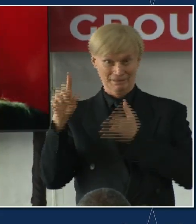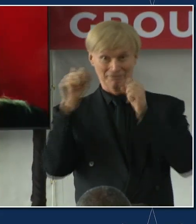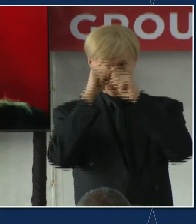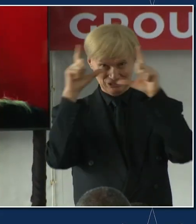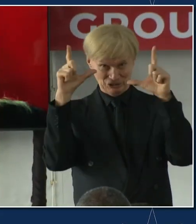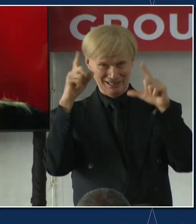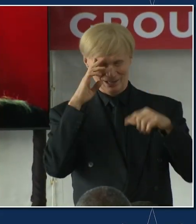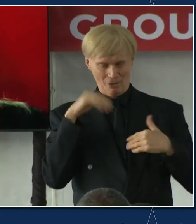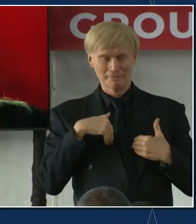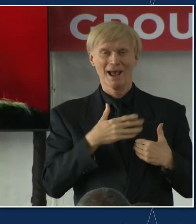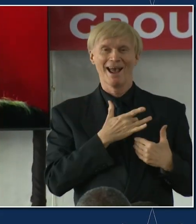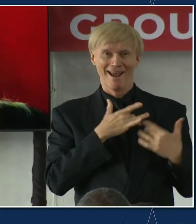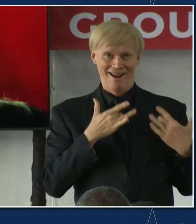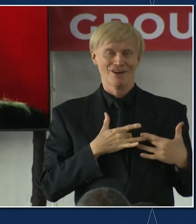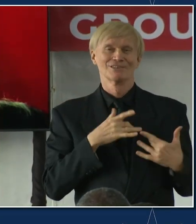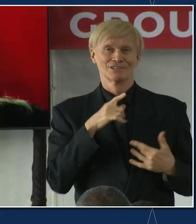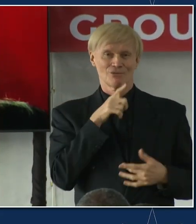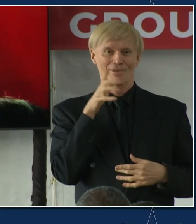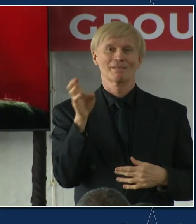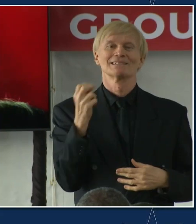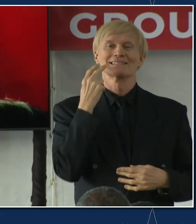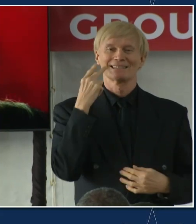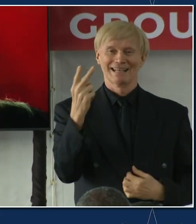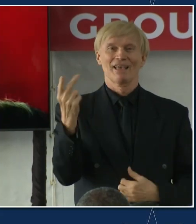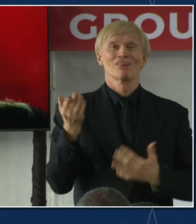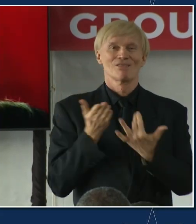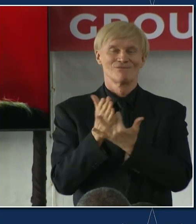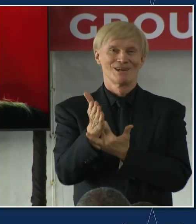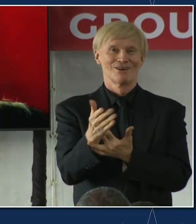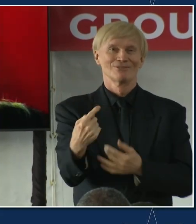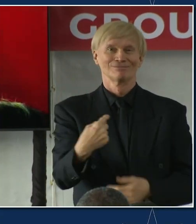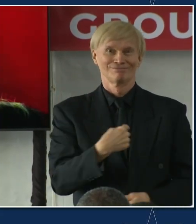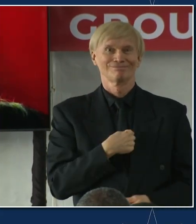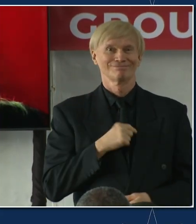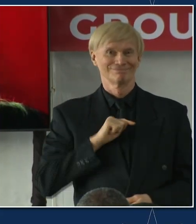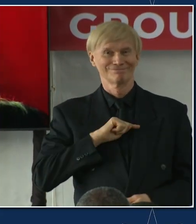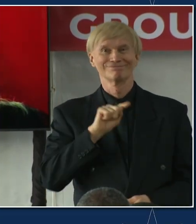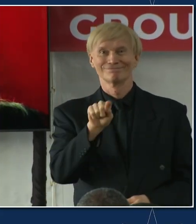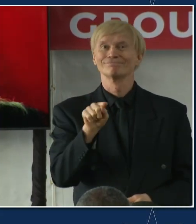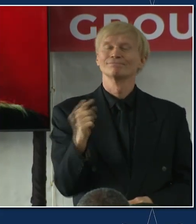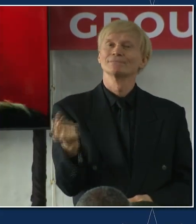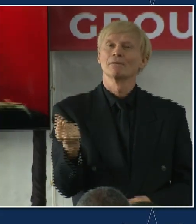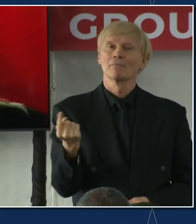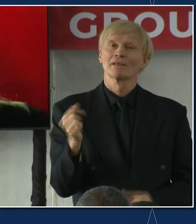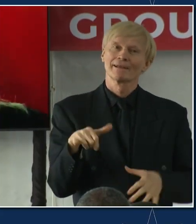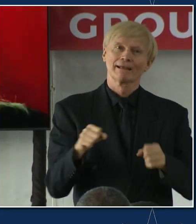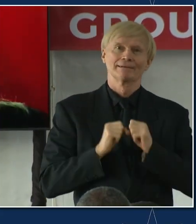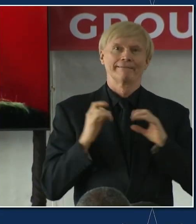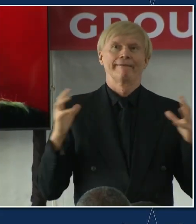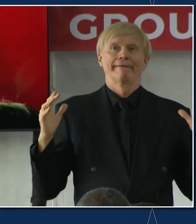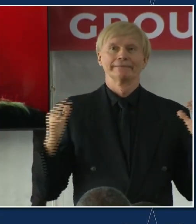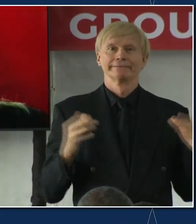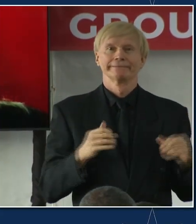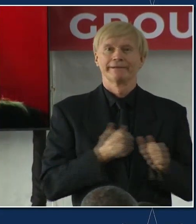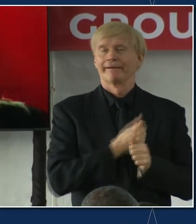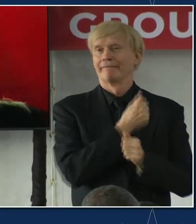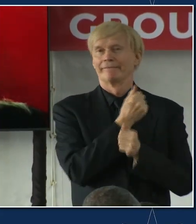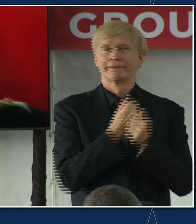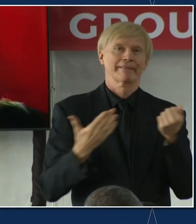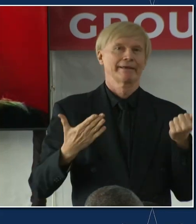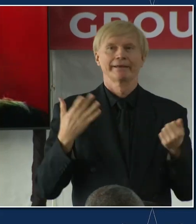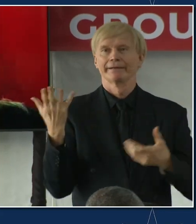heart that it will be seen through in something that will enhance